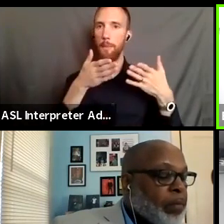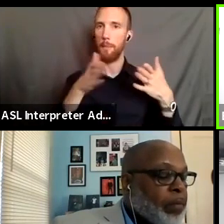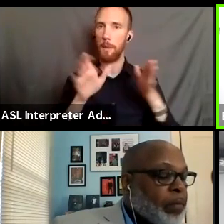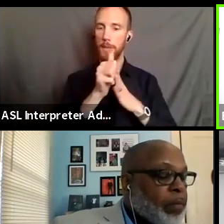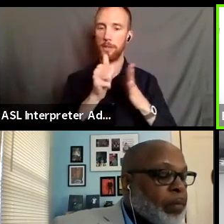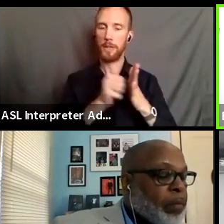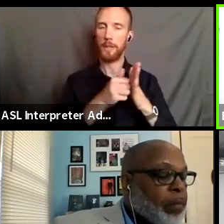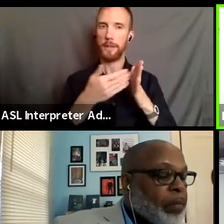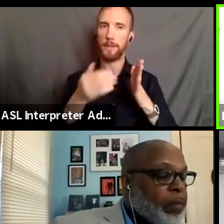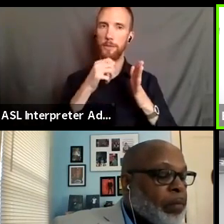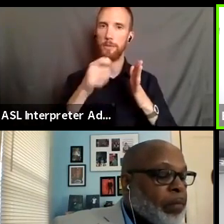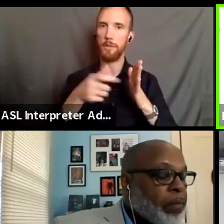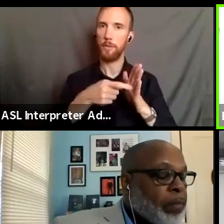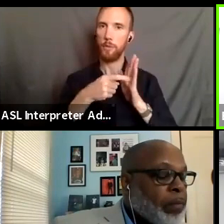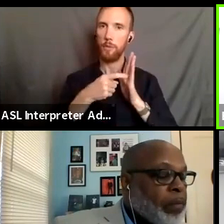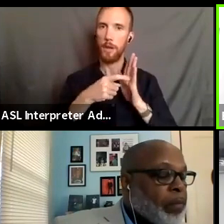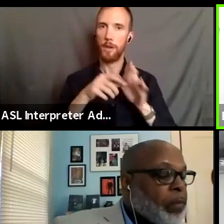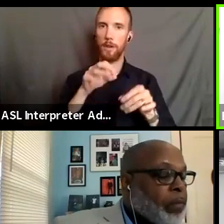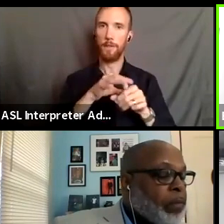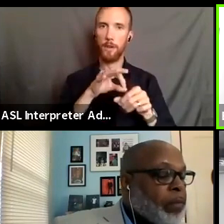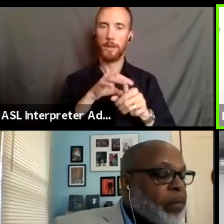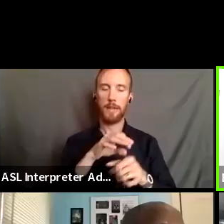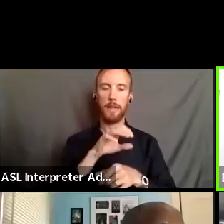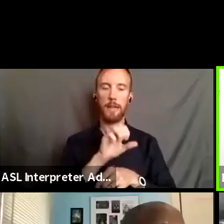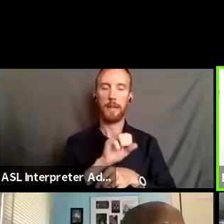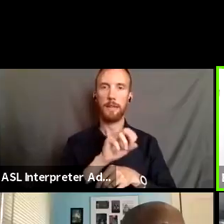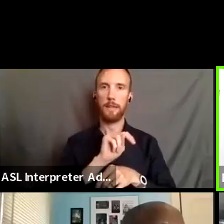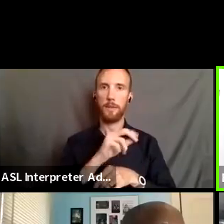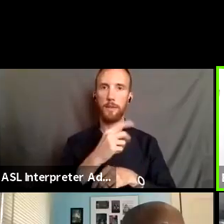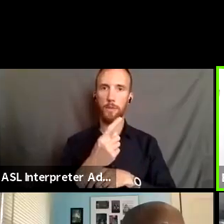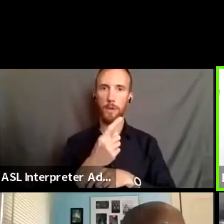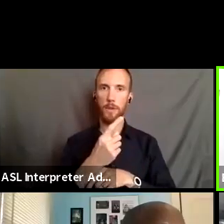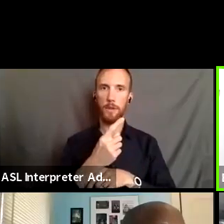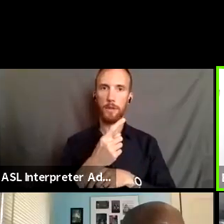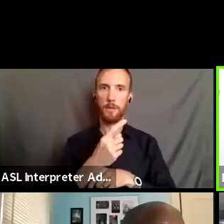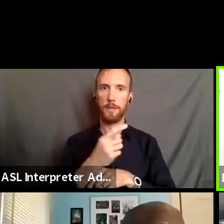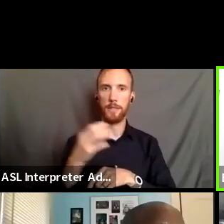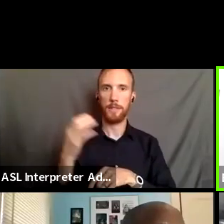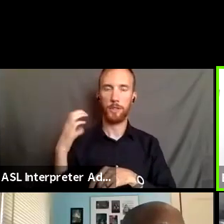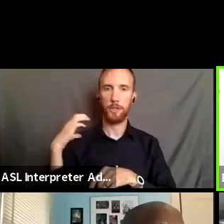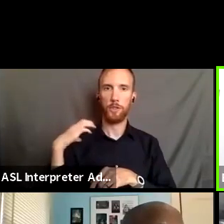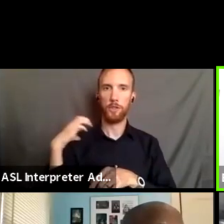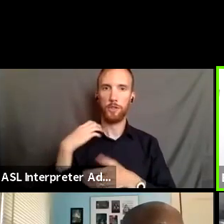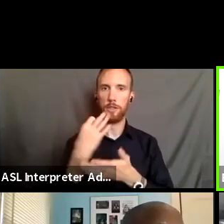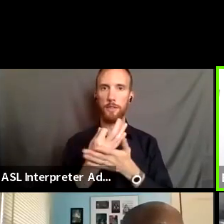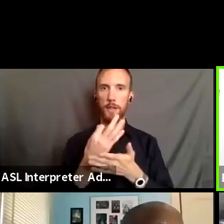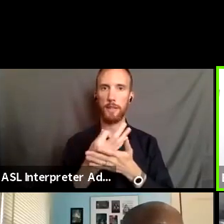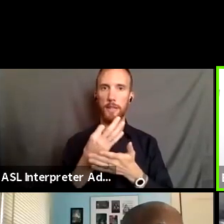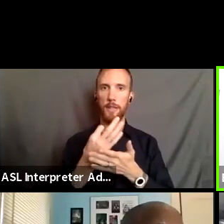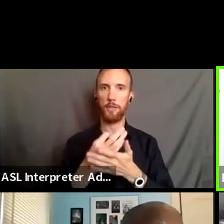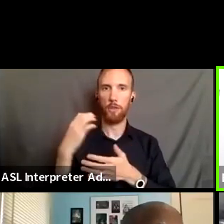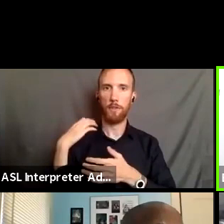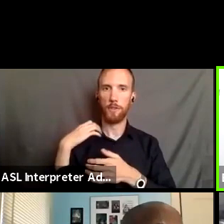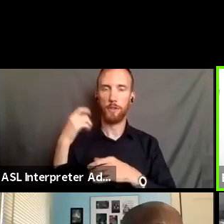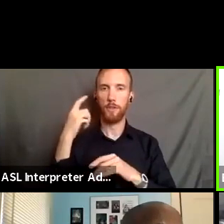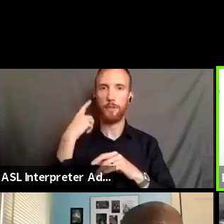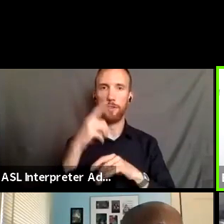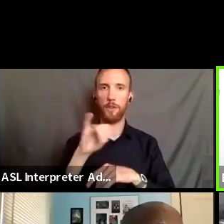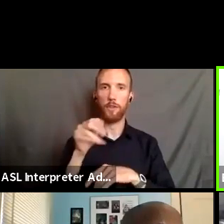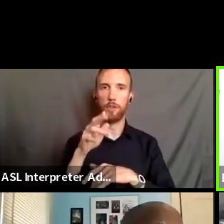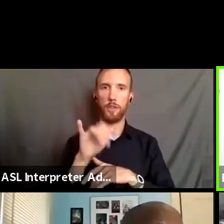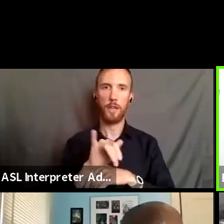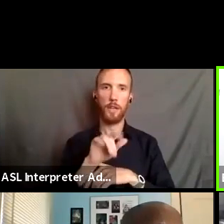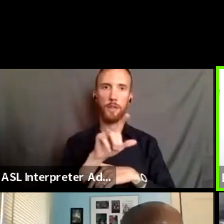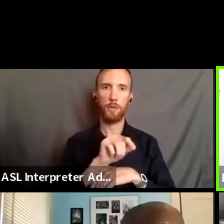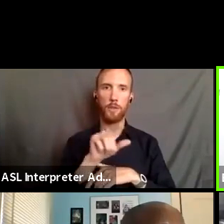vote we have fn1 this is the chief financial officer report for july 2020 and the